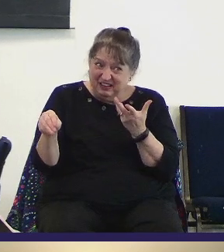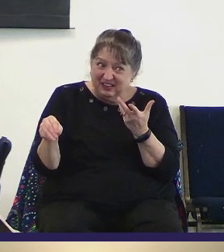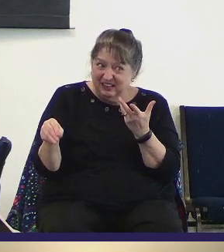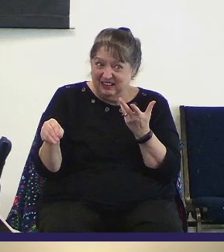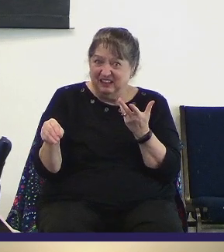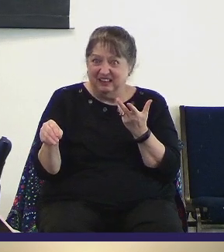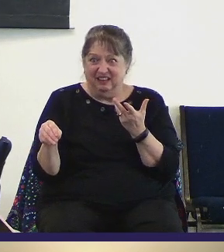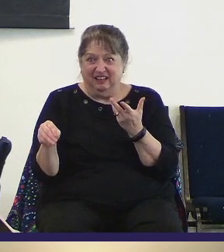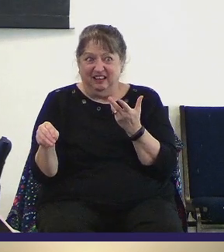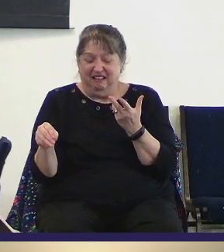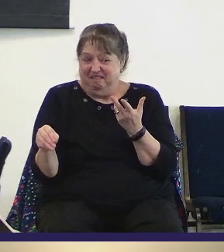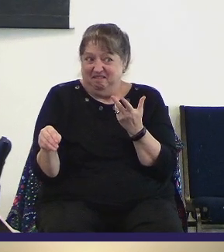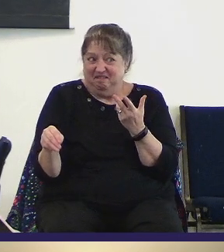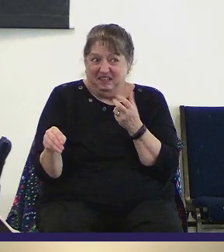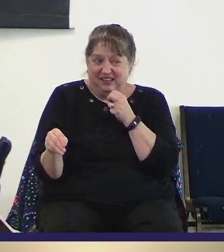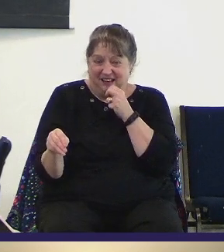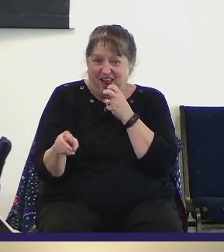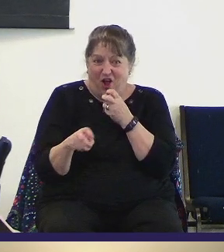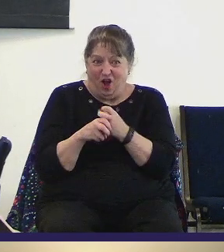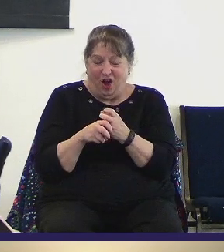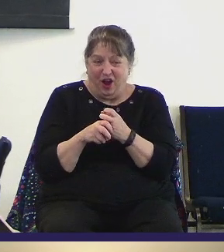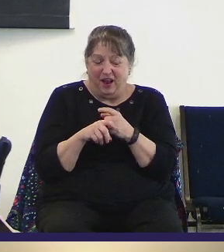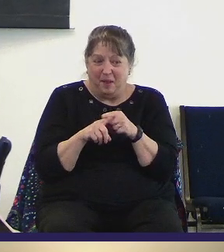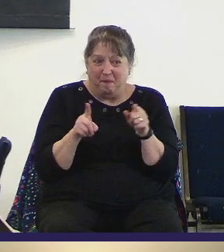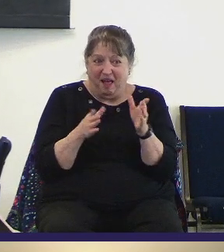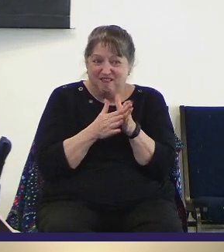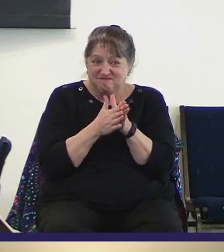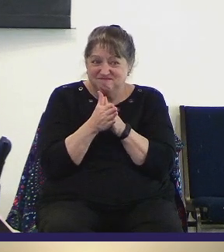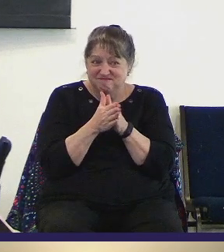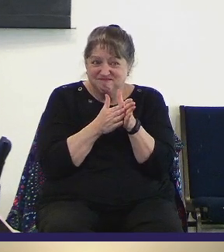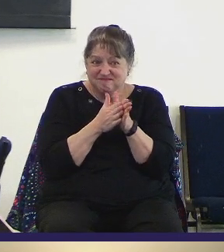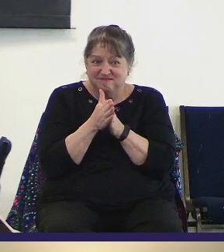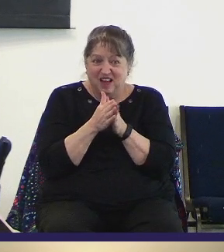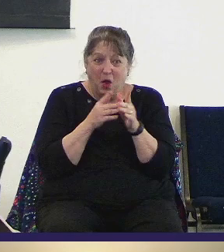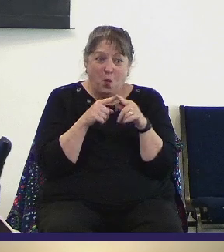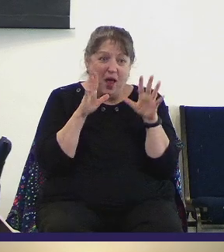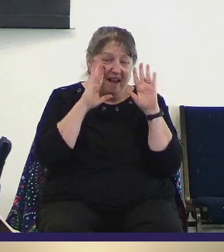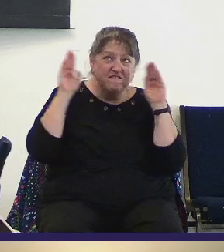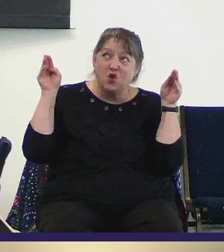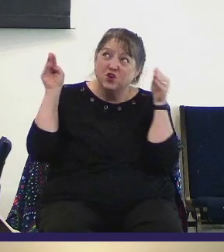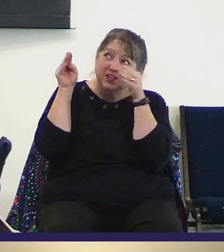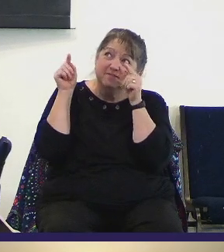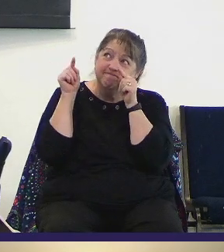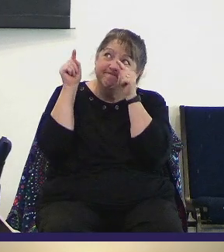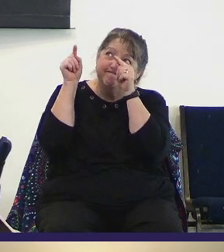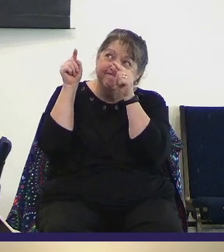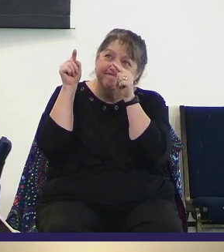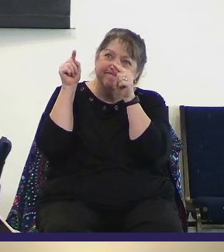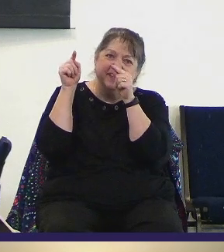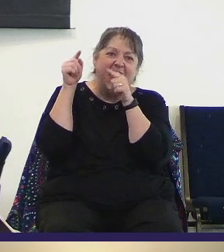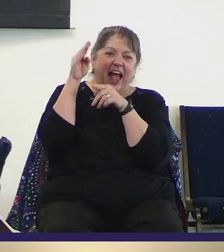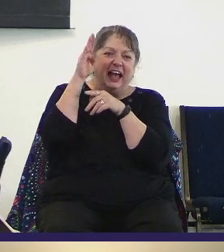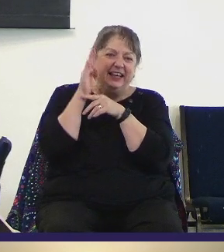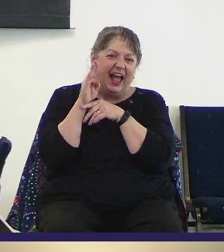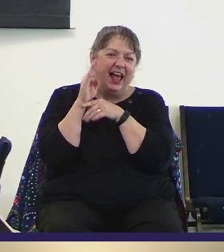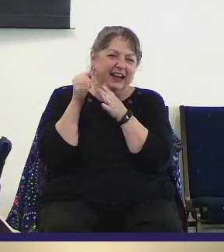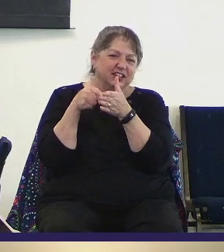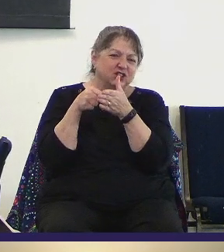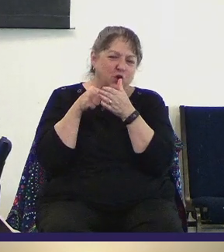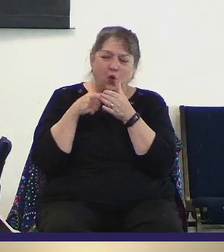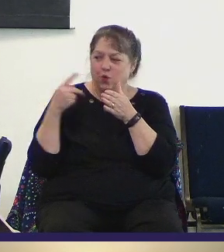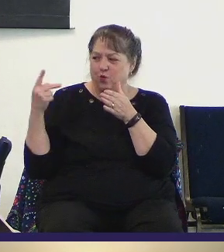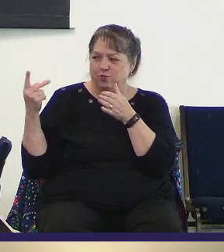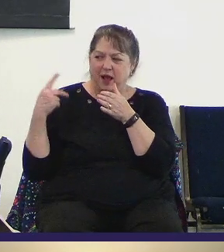too hard to do as long as we are determined and fixed and focused on above. And of course, God has already confirmed this in all of me the same